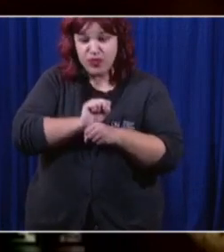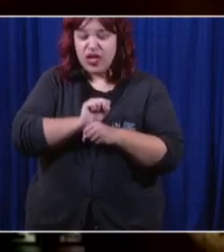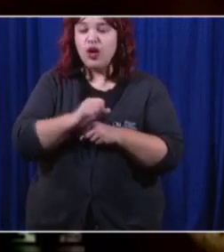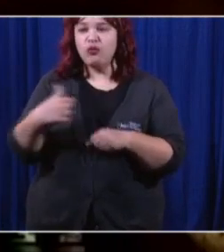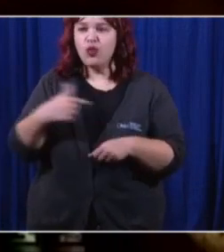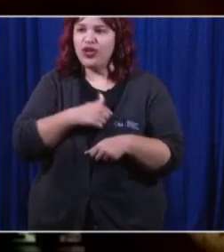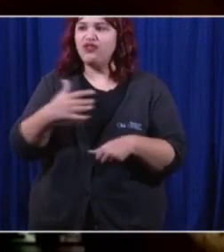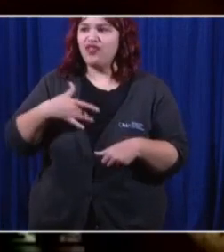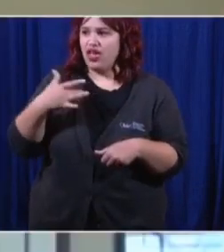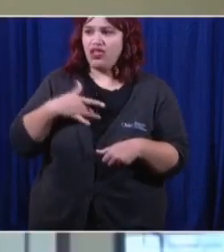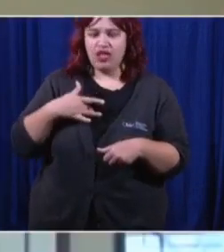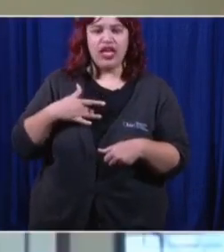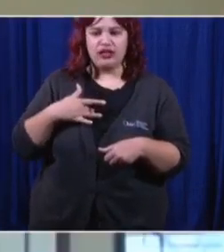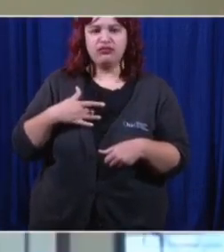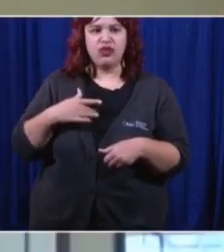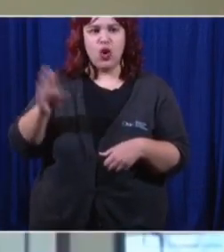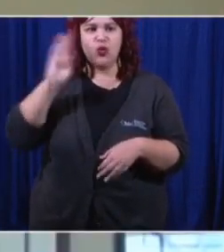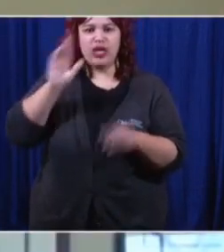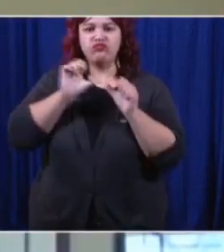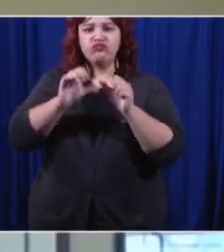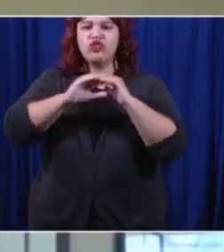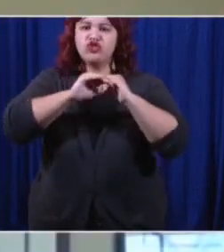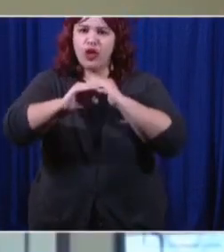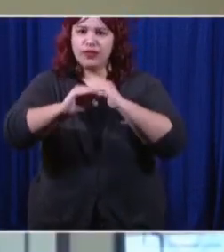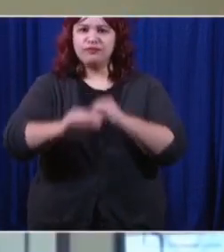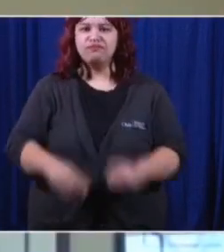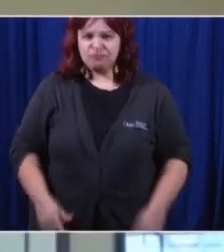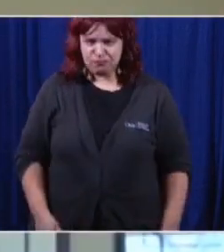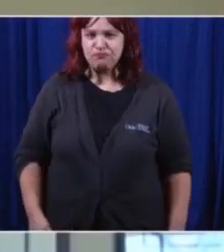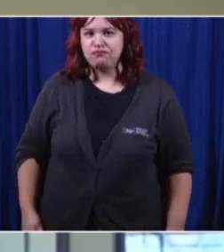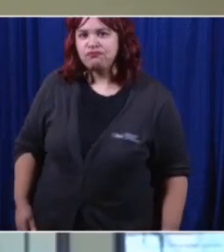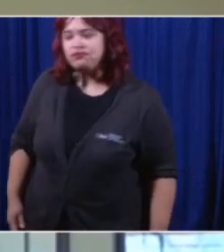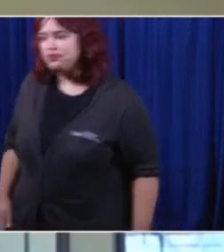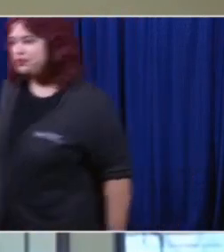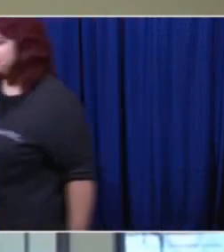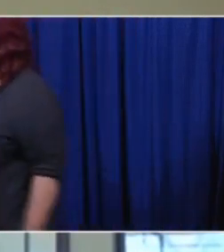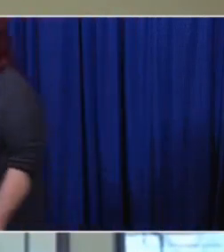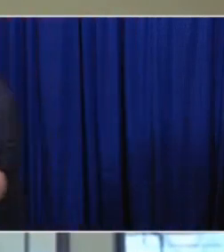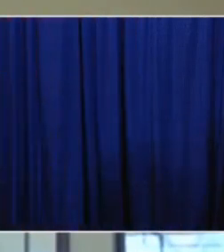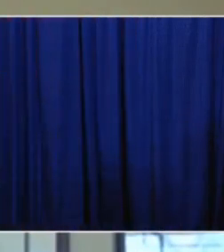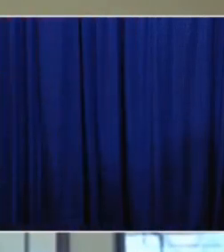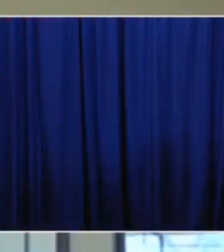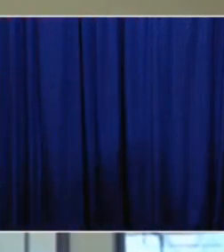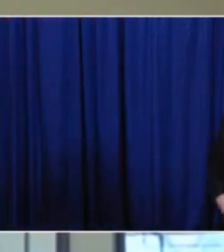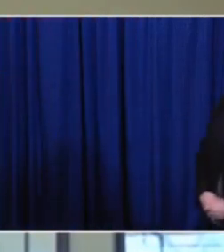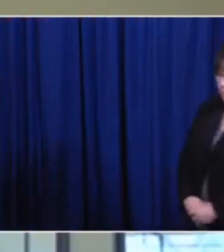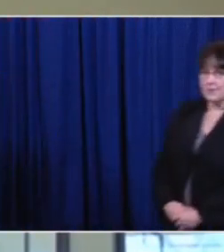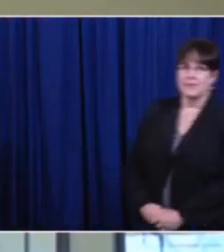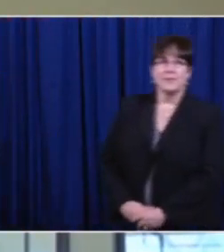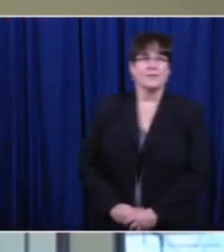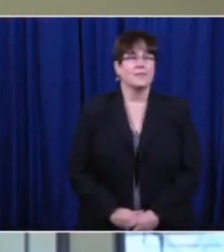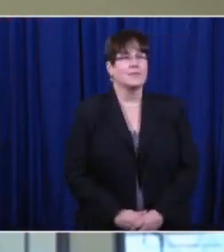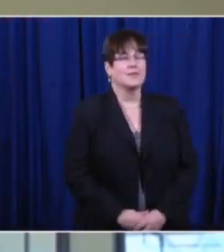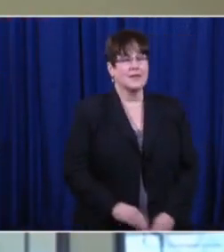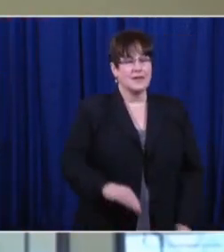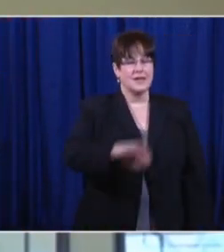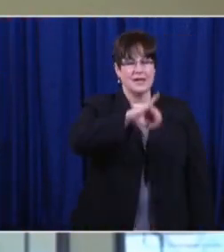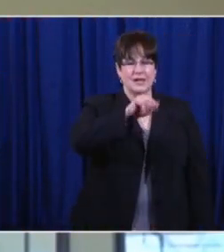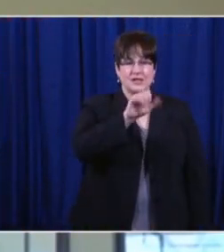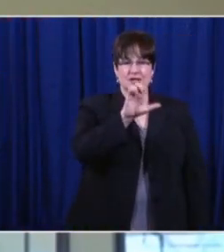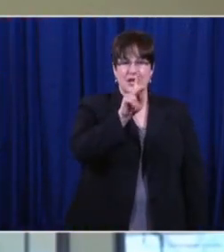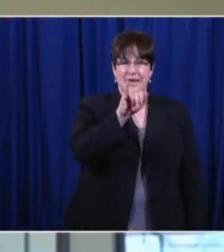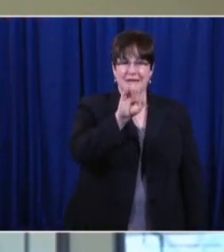from our perspective. Next question is from Jackie Borchard at the Cincinnati Enquirer. Thank you all for your